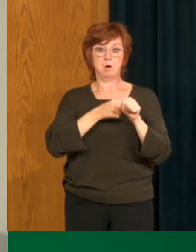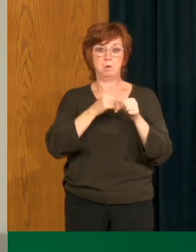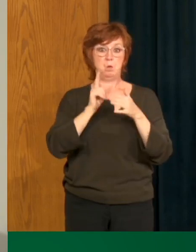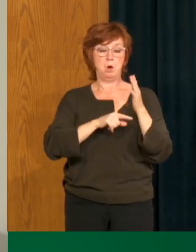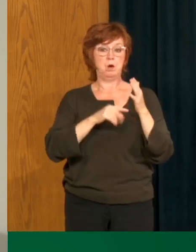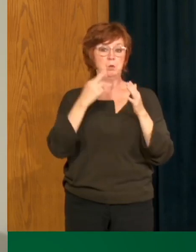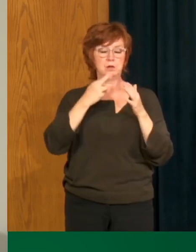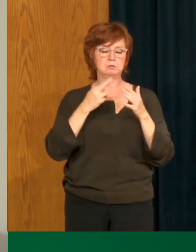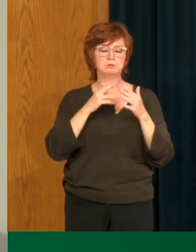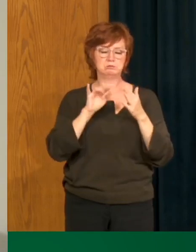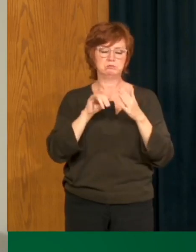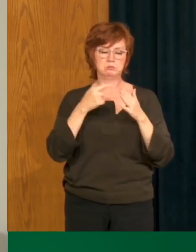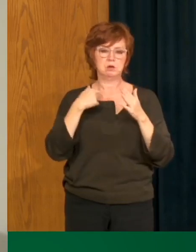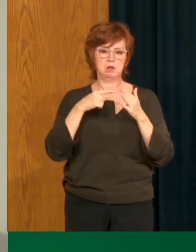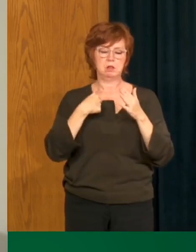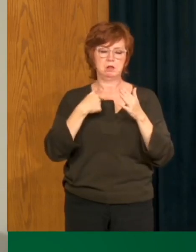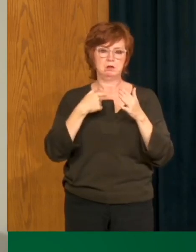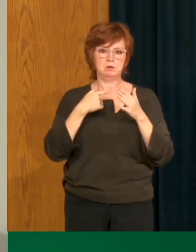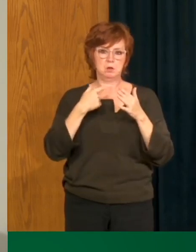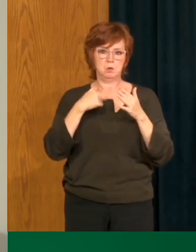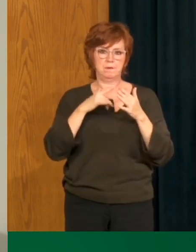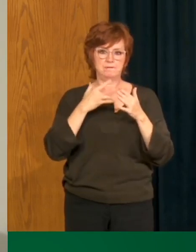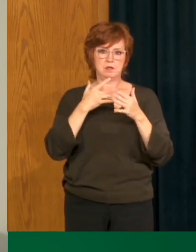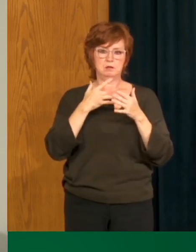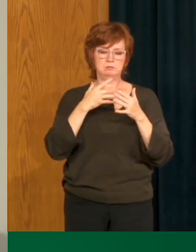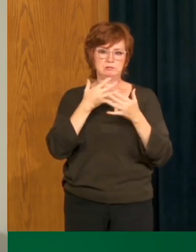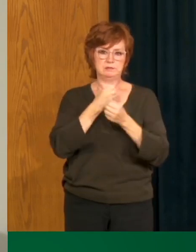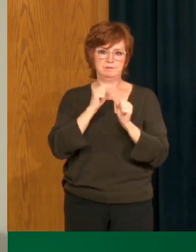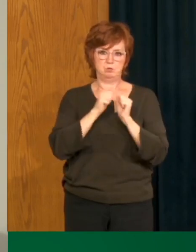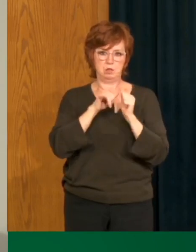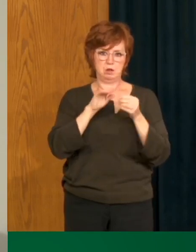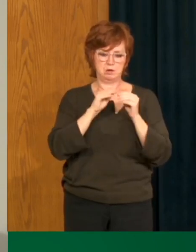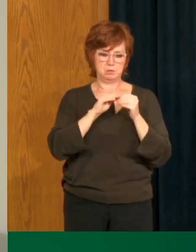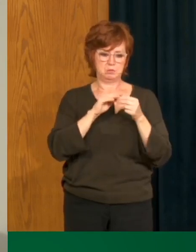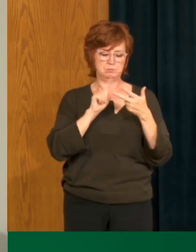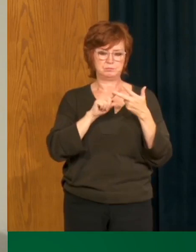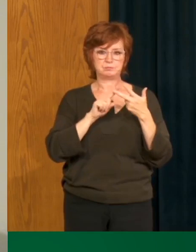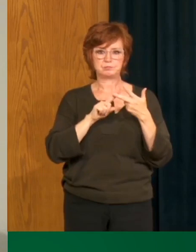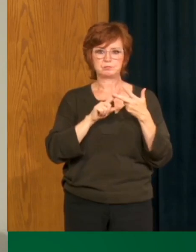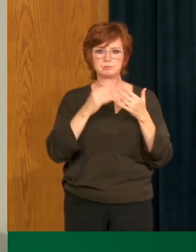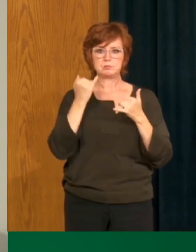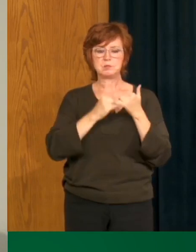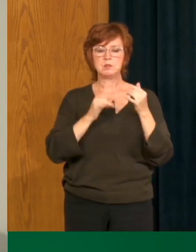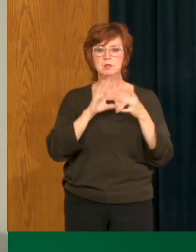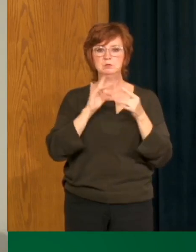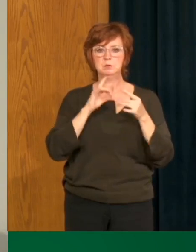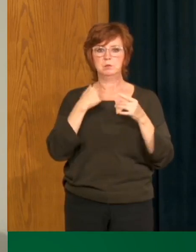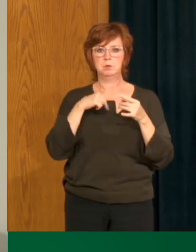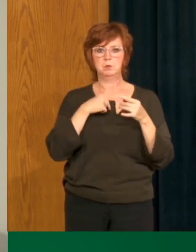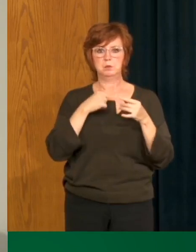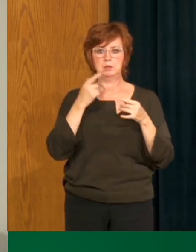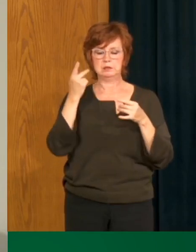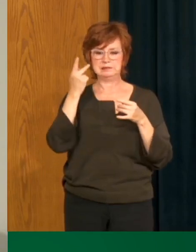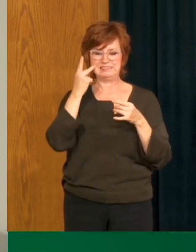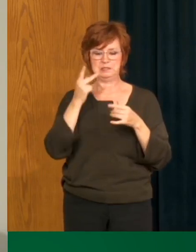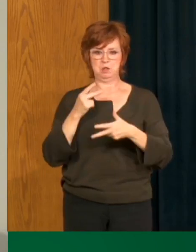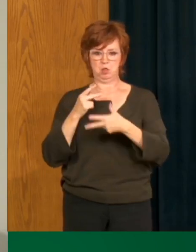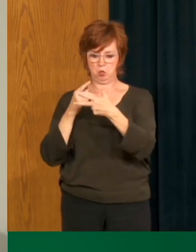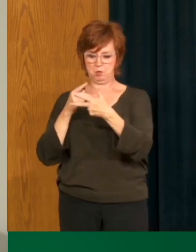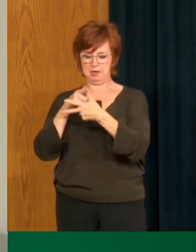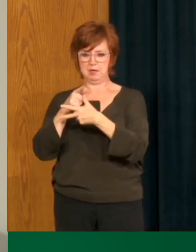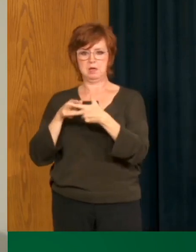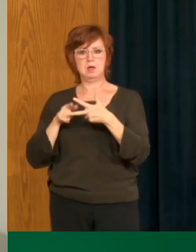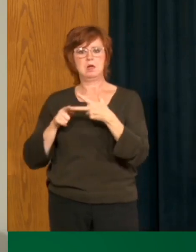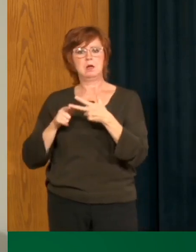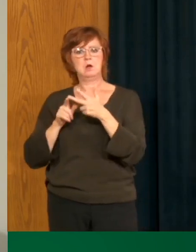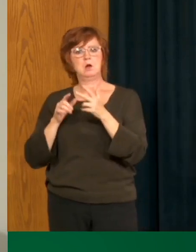have reopened, our overall transmission hasn't gone up, but we have seen, 3 cases now linked to restaurants. And that